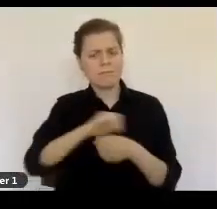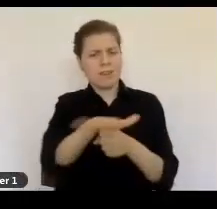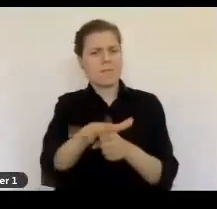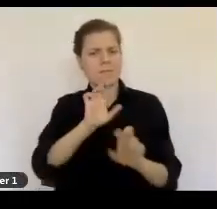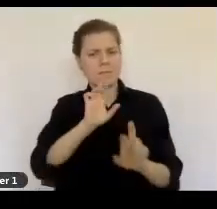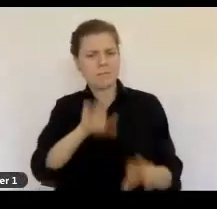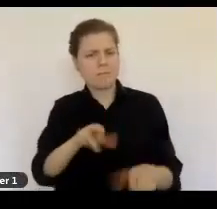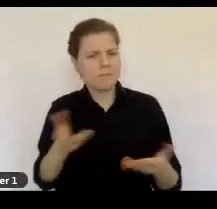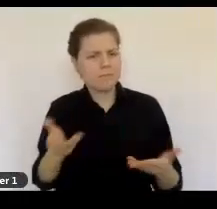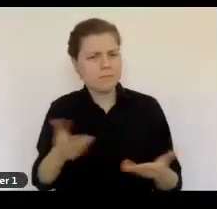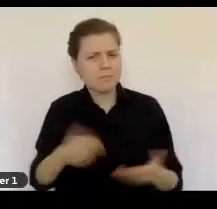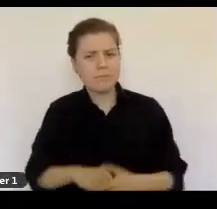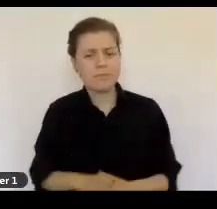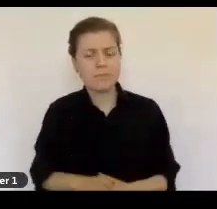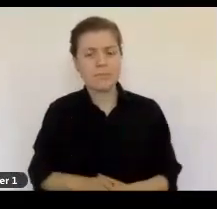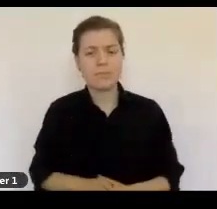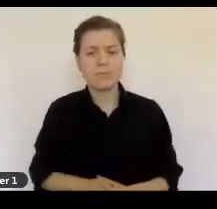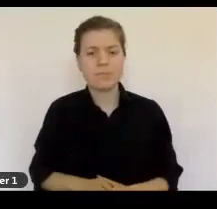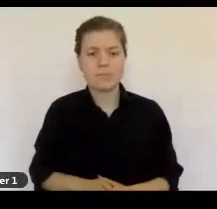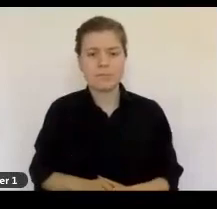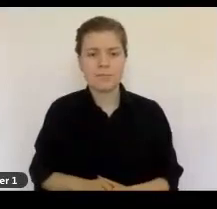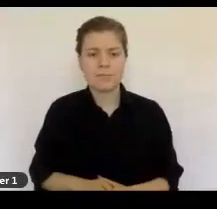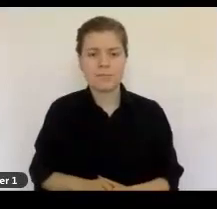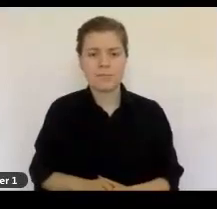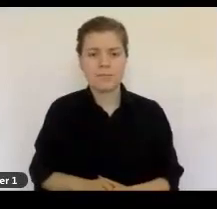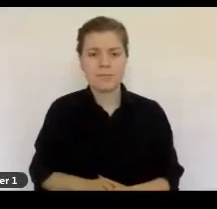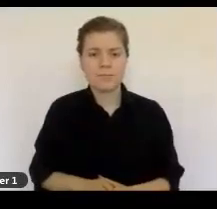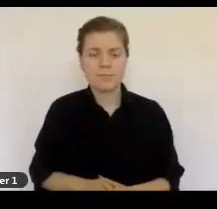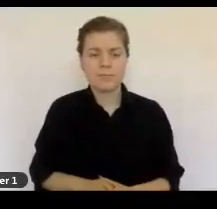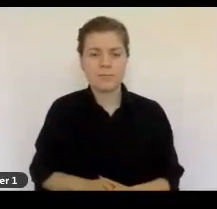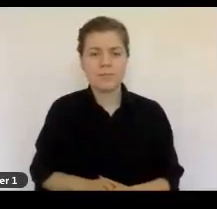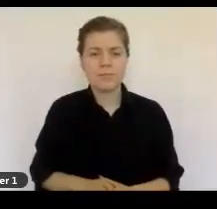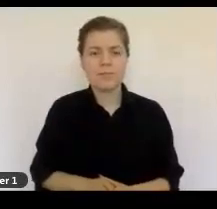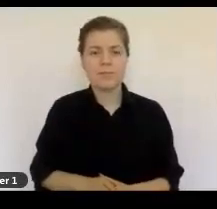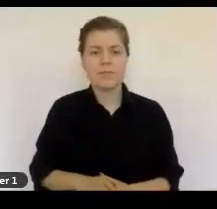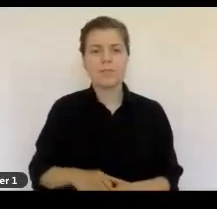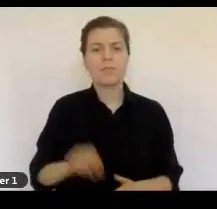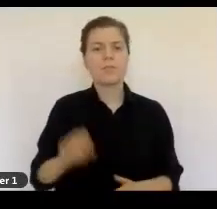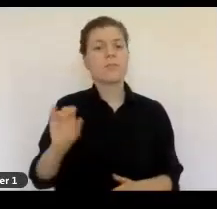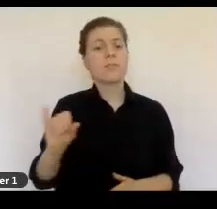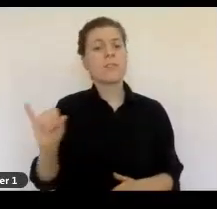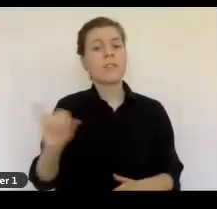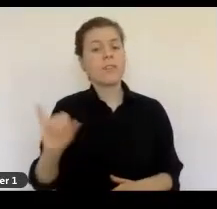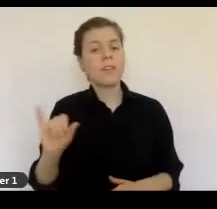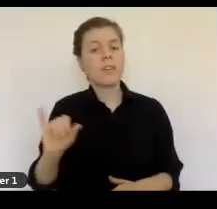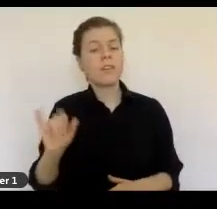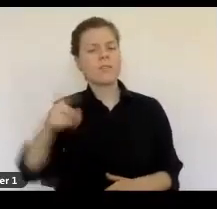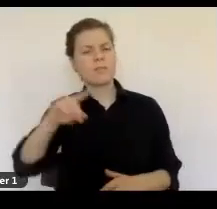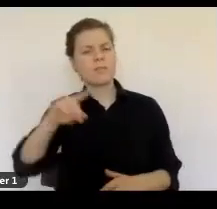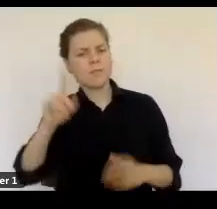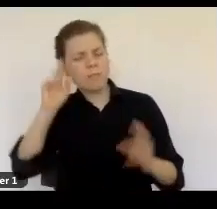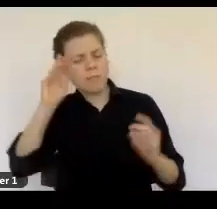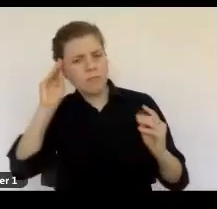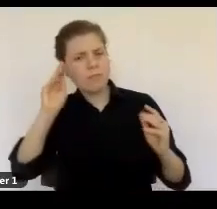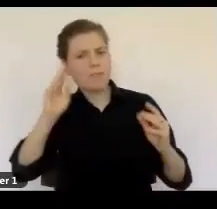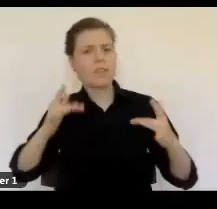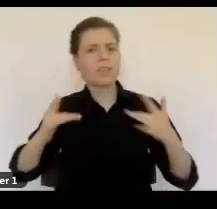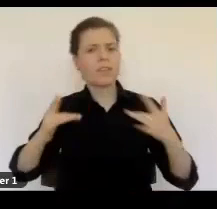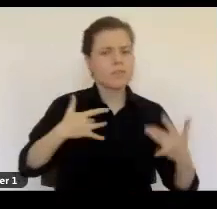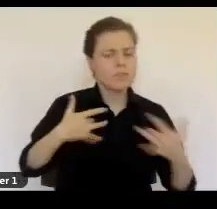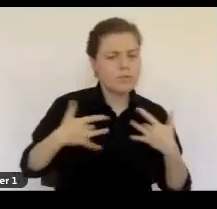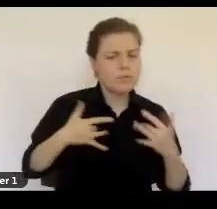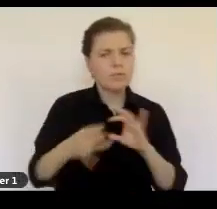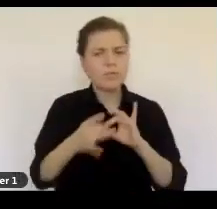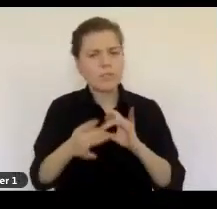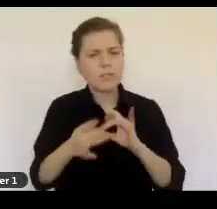observing, or what are you concerned about in terms of some ethical issues in current pandemic responses? And again, this reflects some of what you shared with us